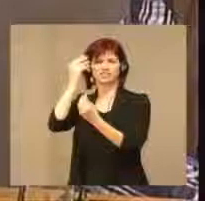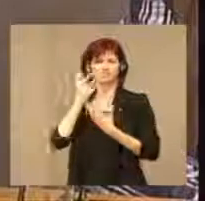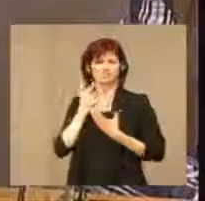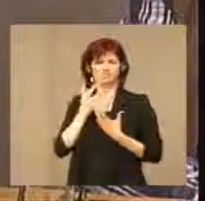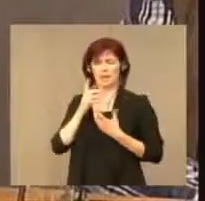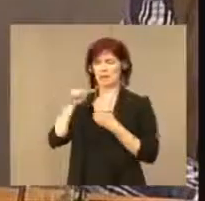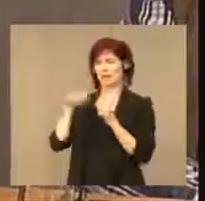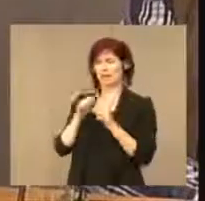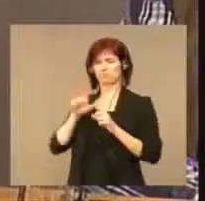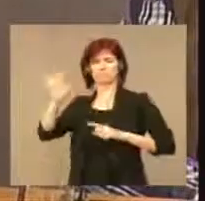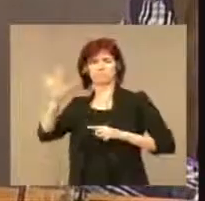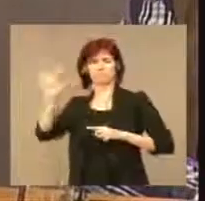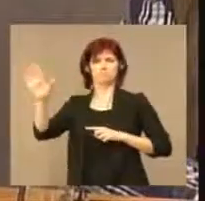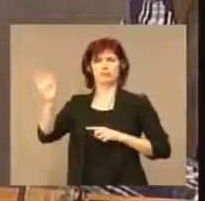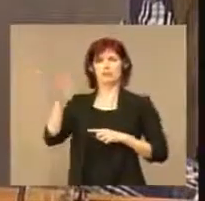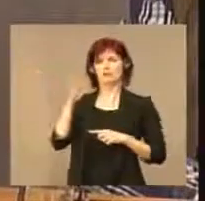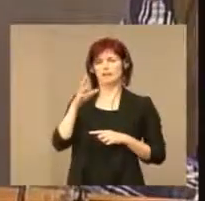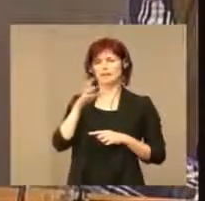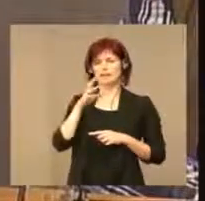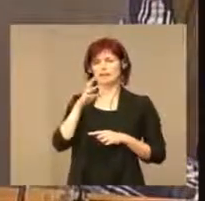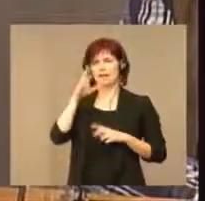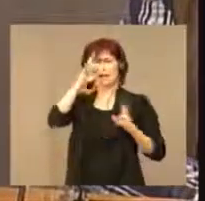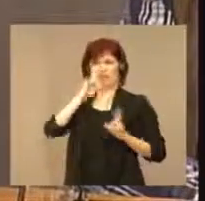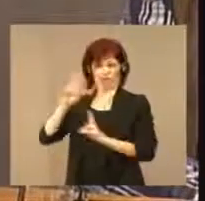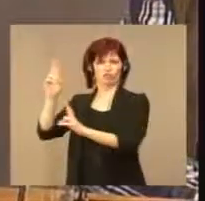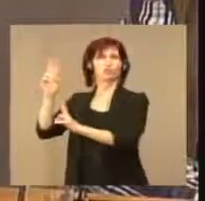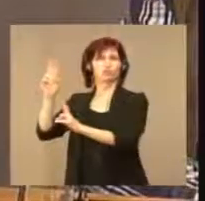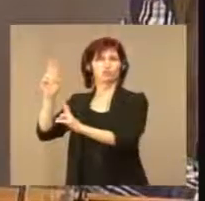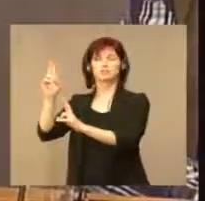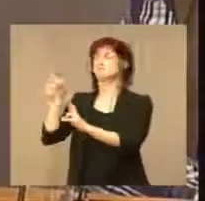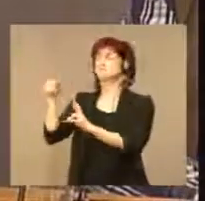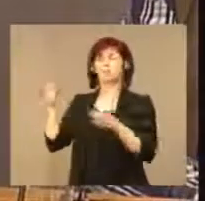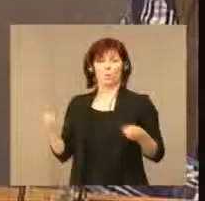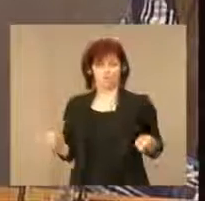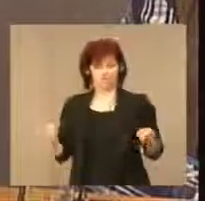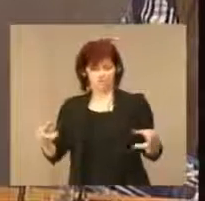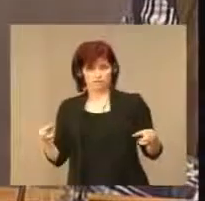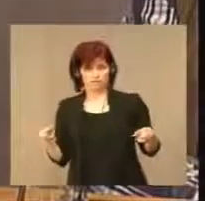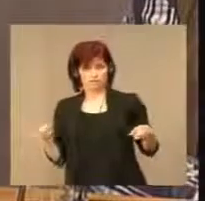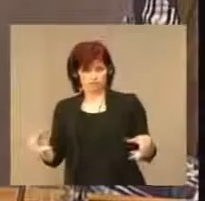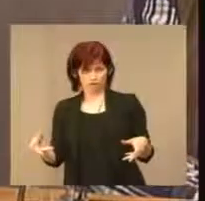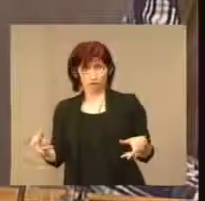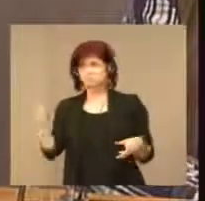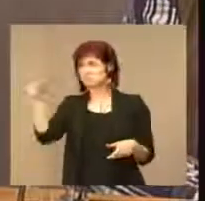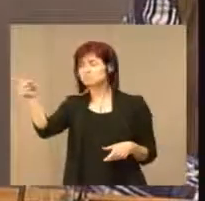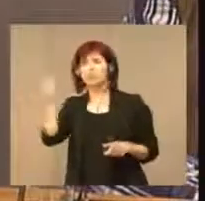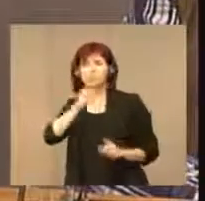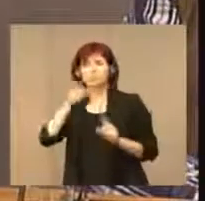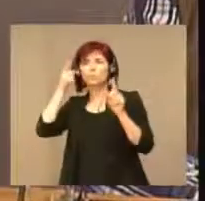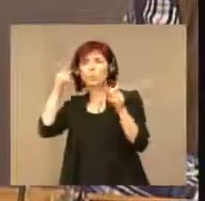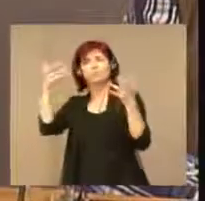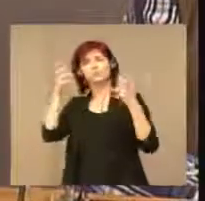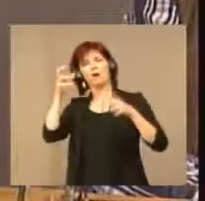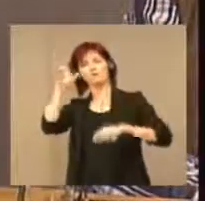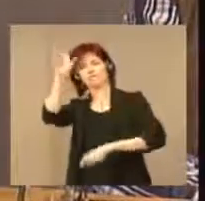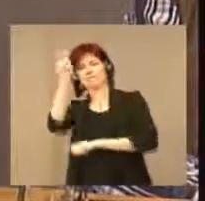an elder who uses a wheelchair and wanted to travel south, somewhere in